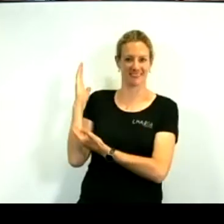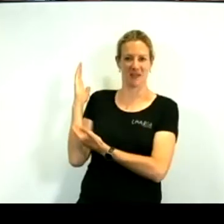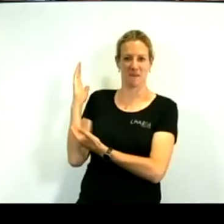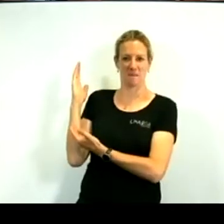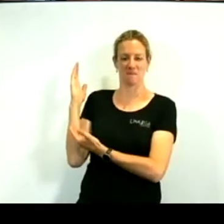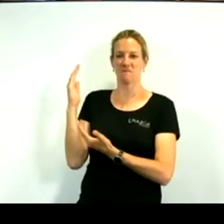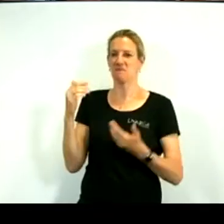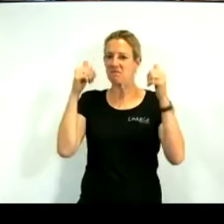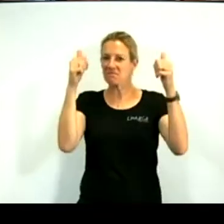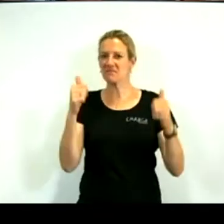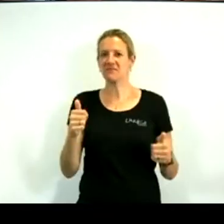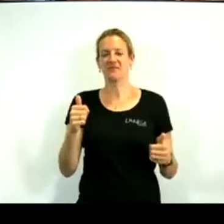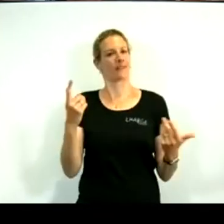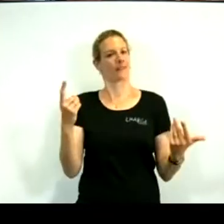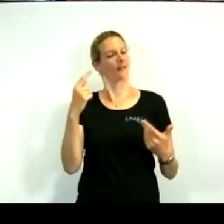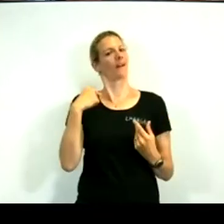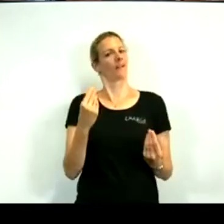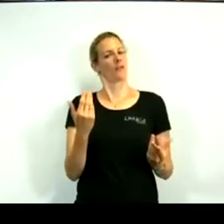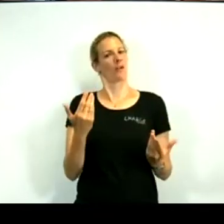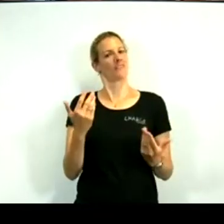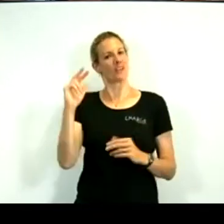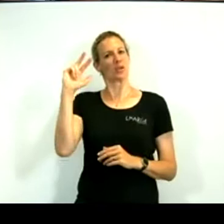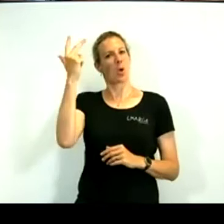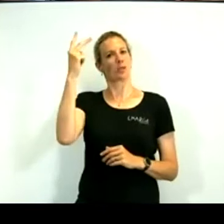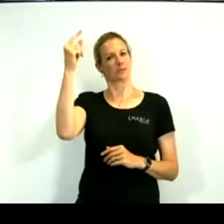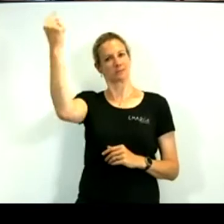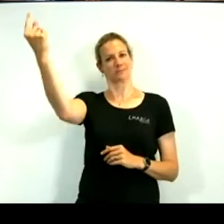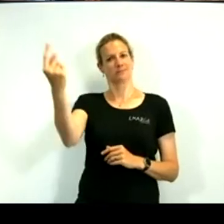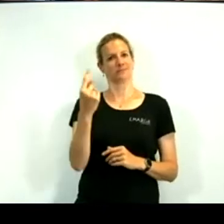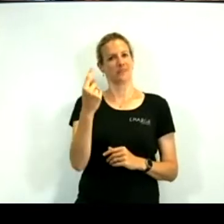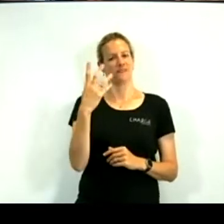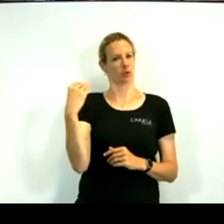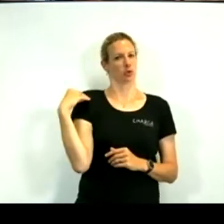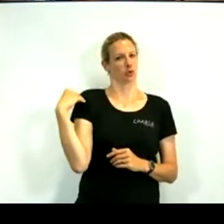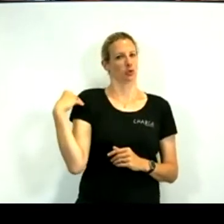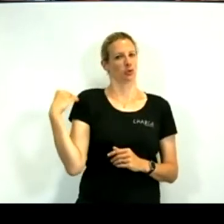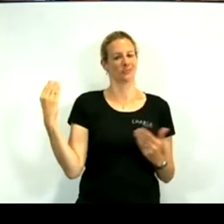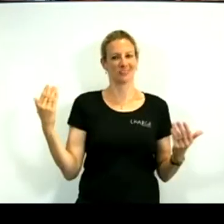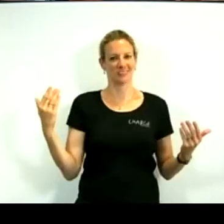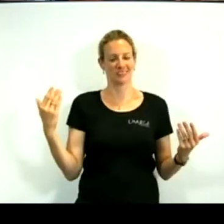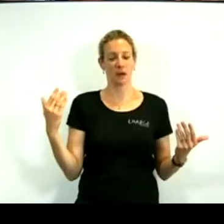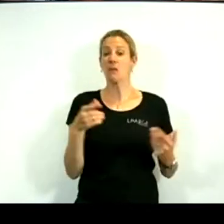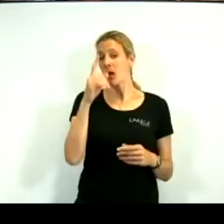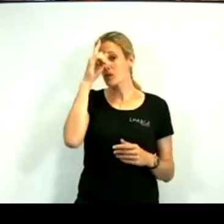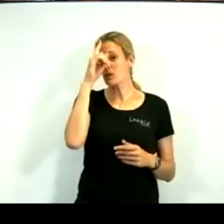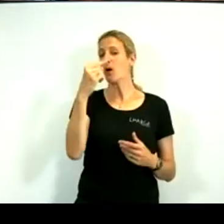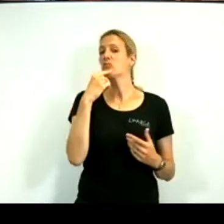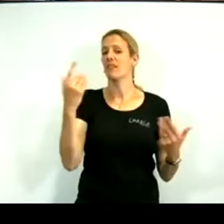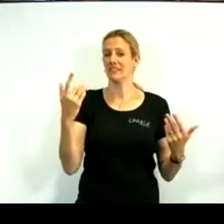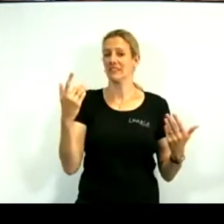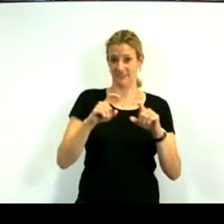message. And what it says in German, of course, inclusion, it's normal to be different.